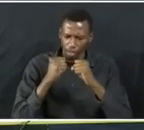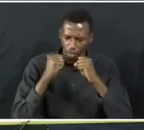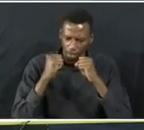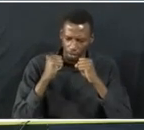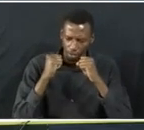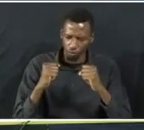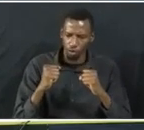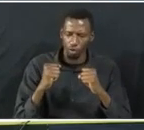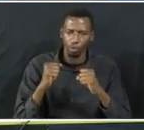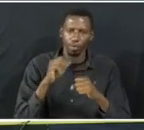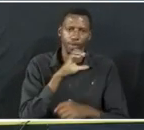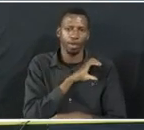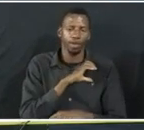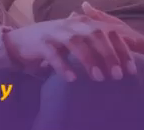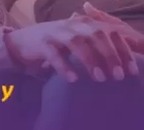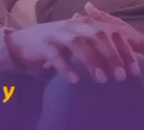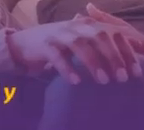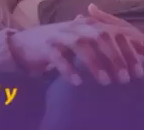occupation in heaven.